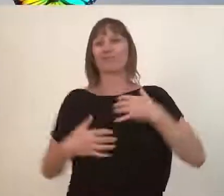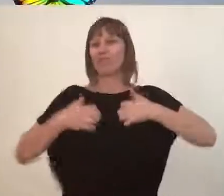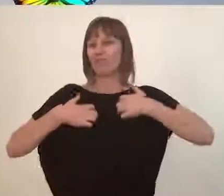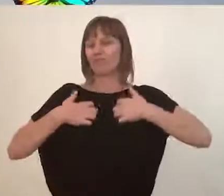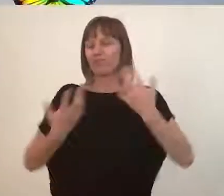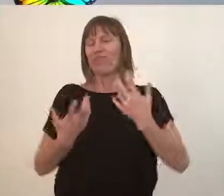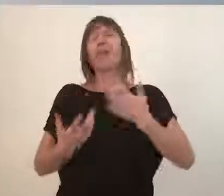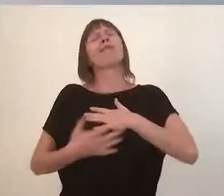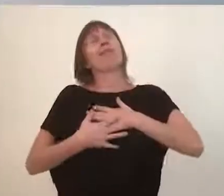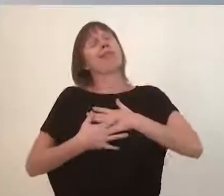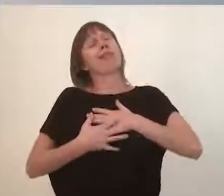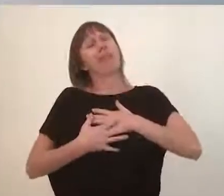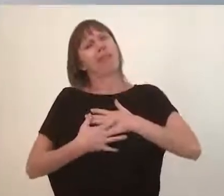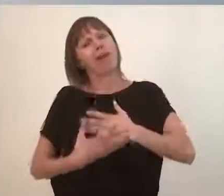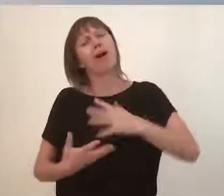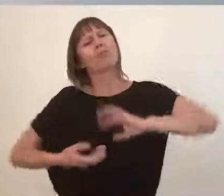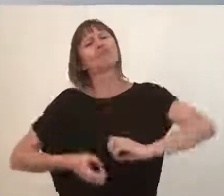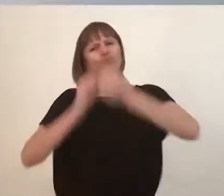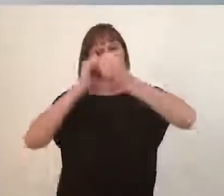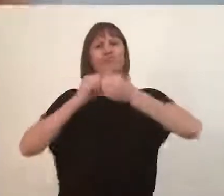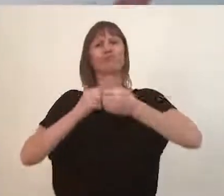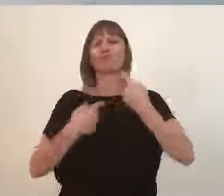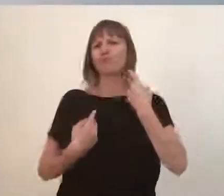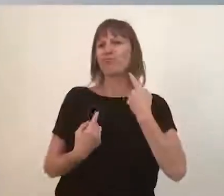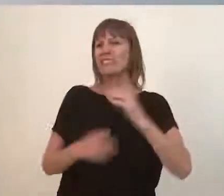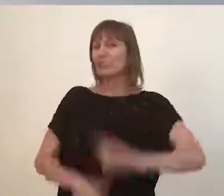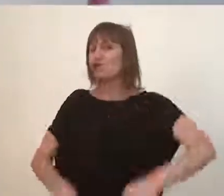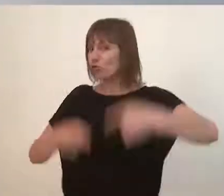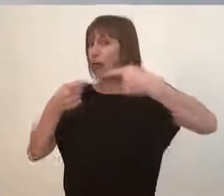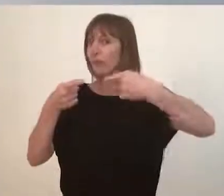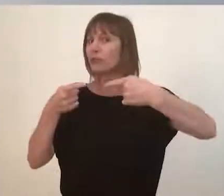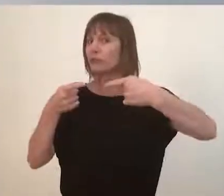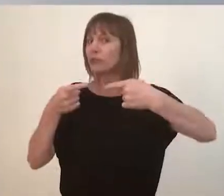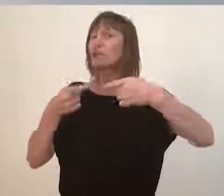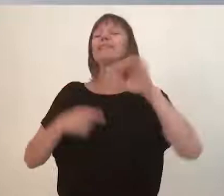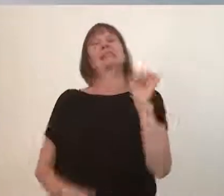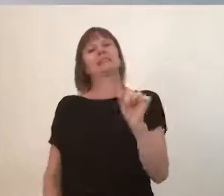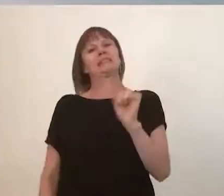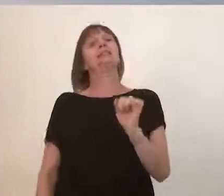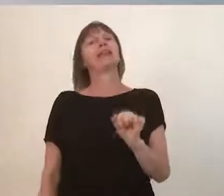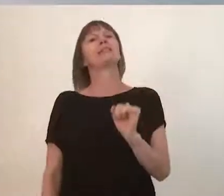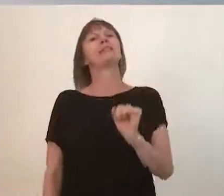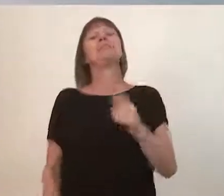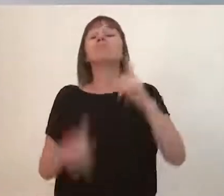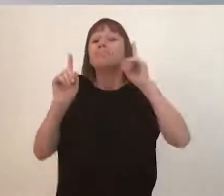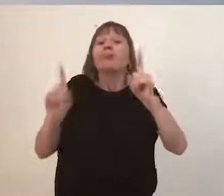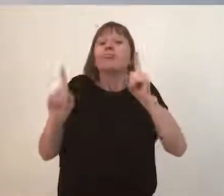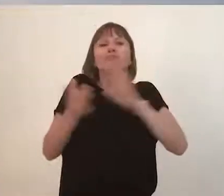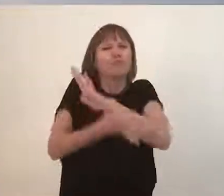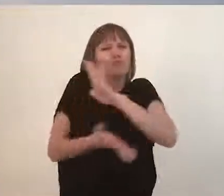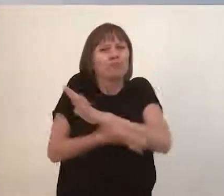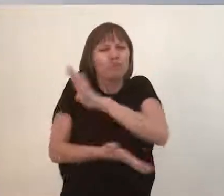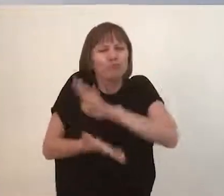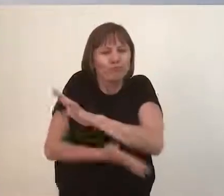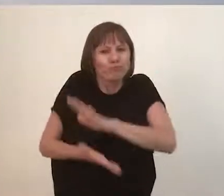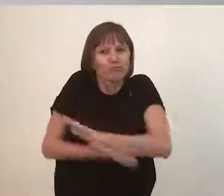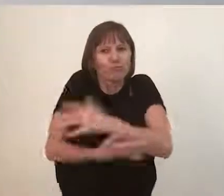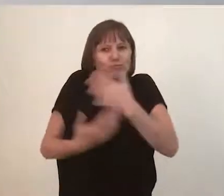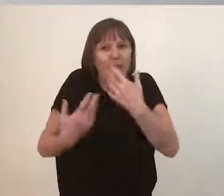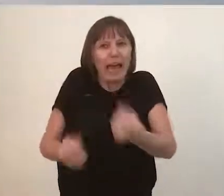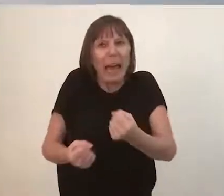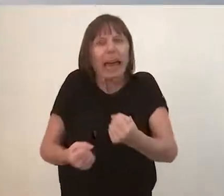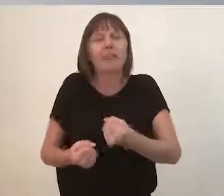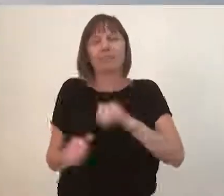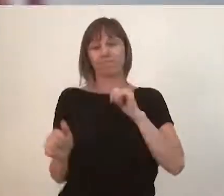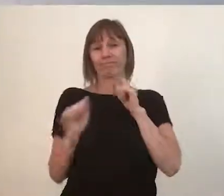is butterfly inspired. Oh my goodness, I loved creating this look. Was it a bit of a challenge doing this? Yes it